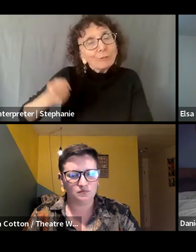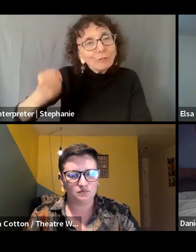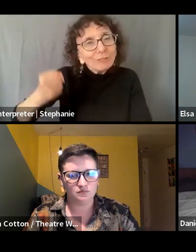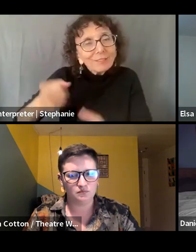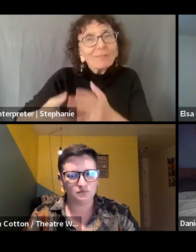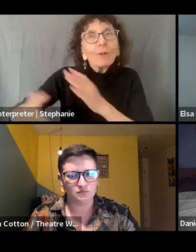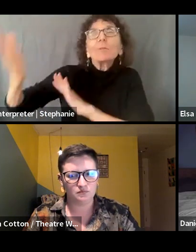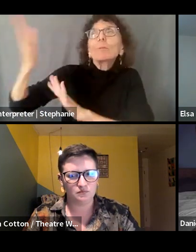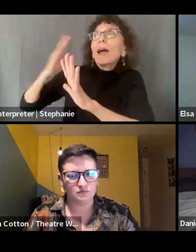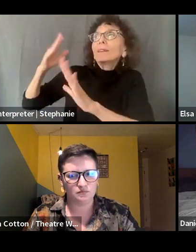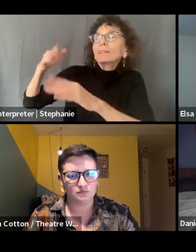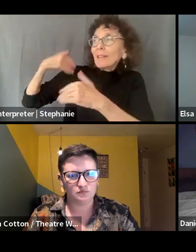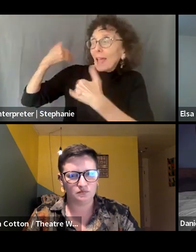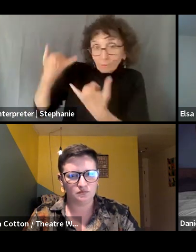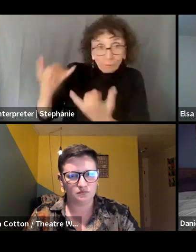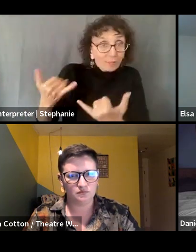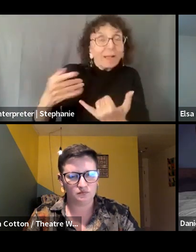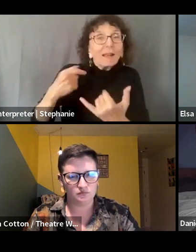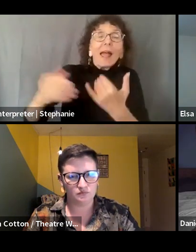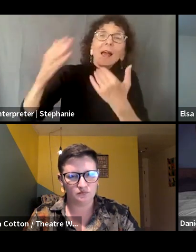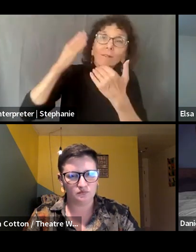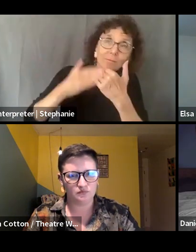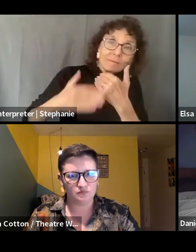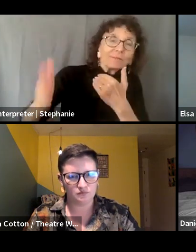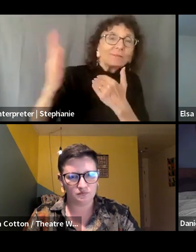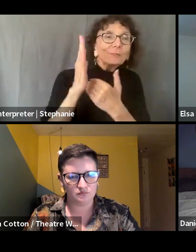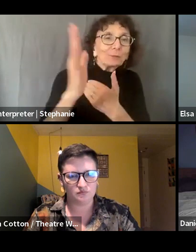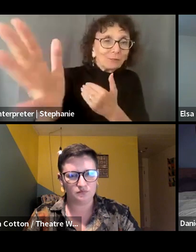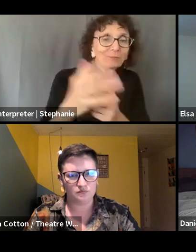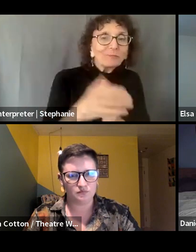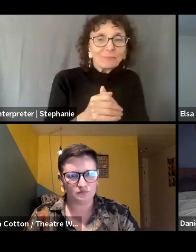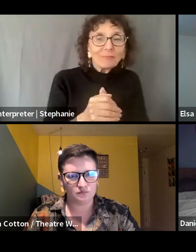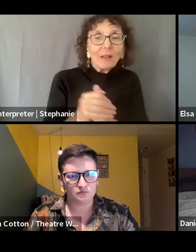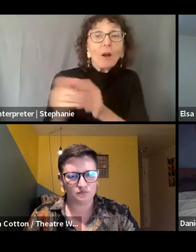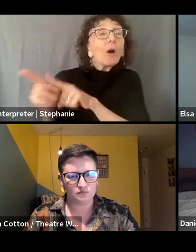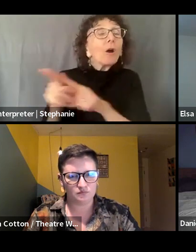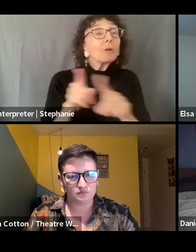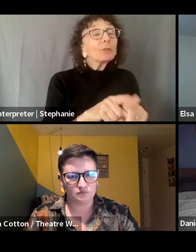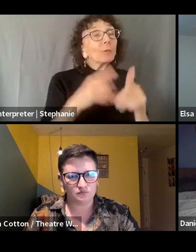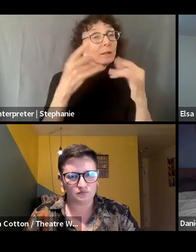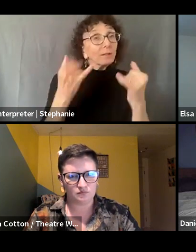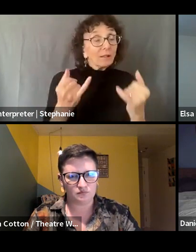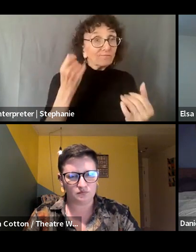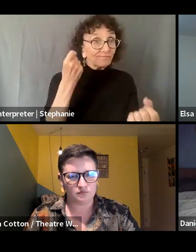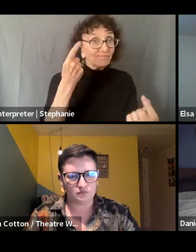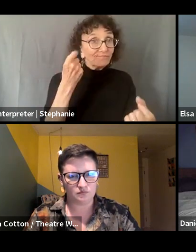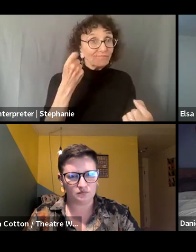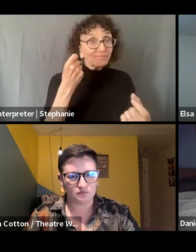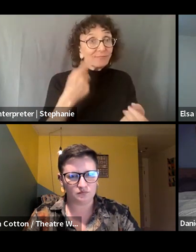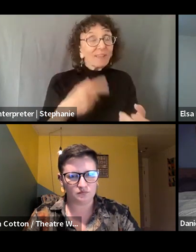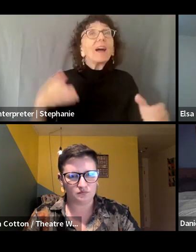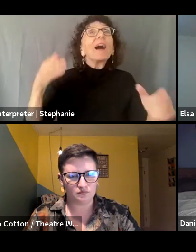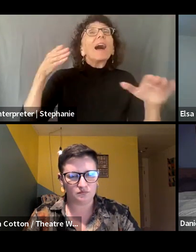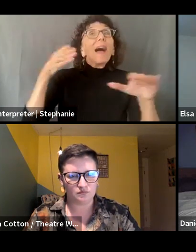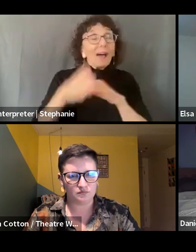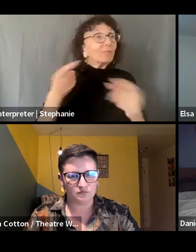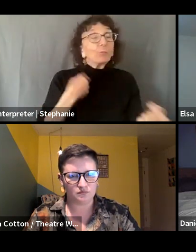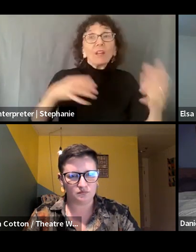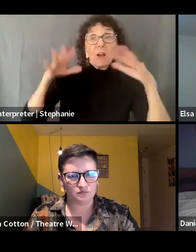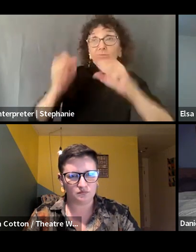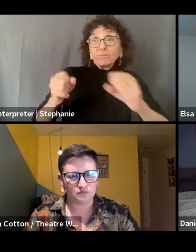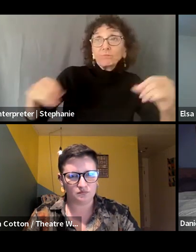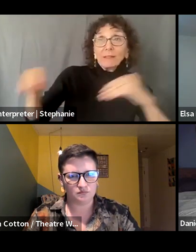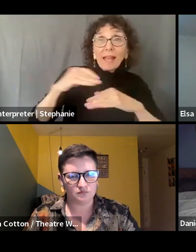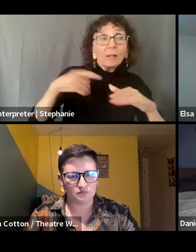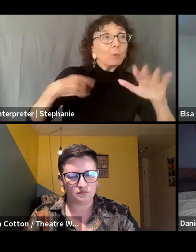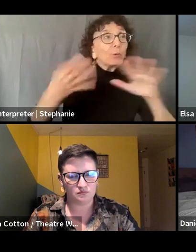as well as future generations. We also want to take this time to acknowledge that after there was stolen land, there were stolen